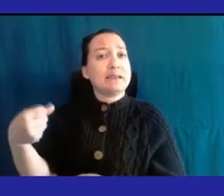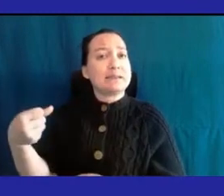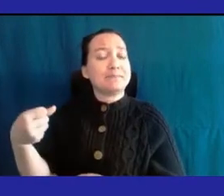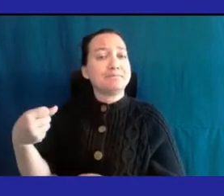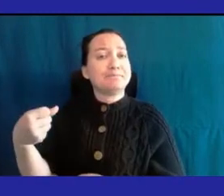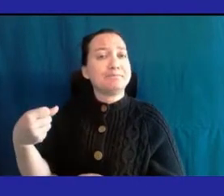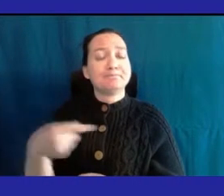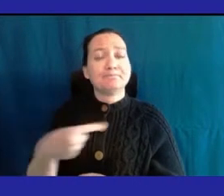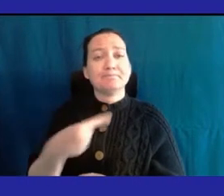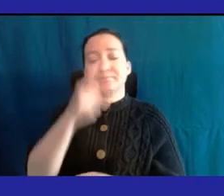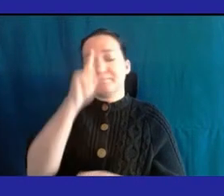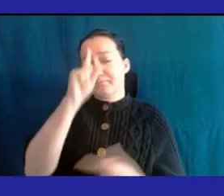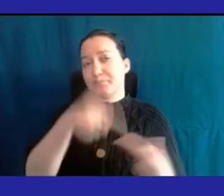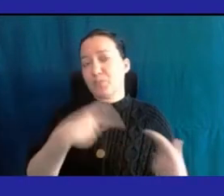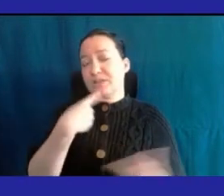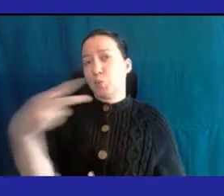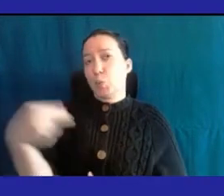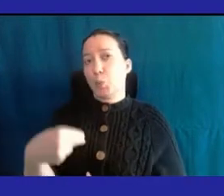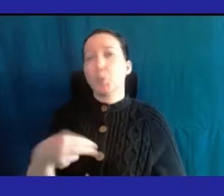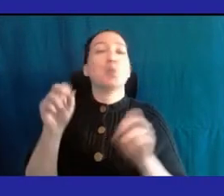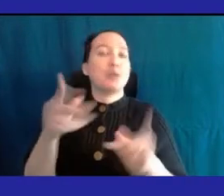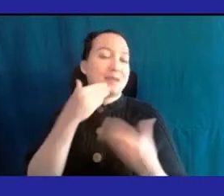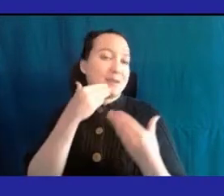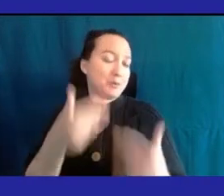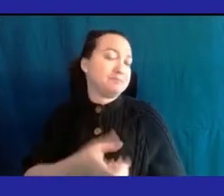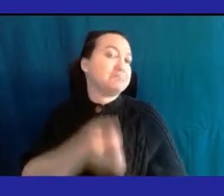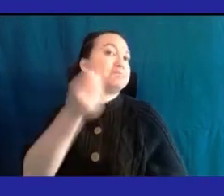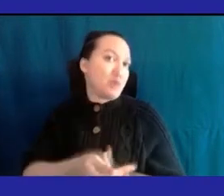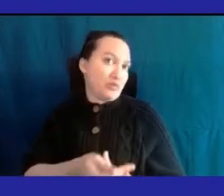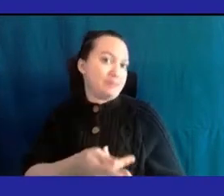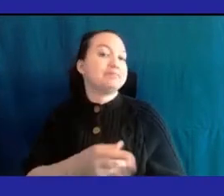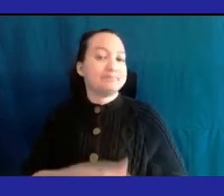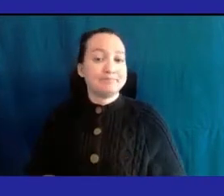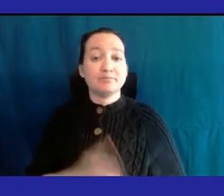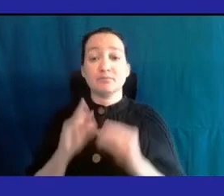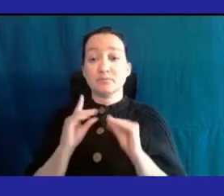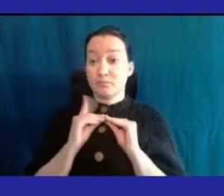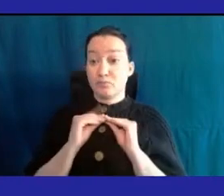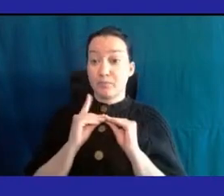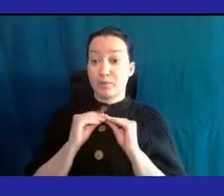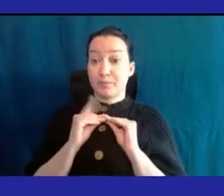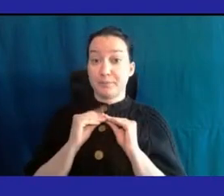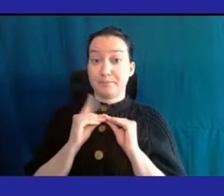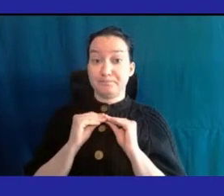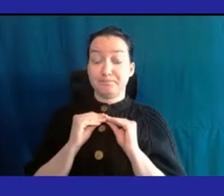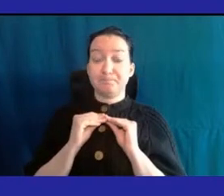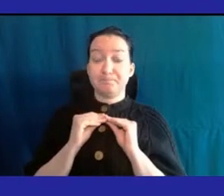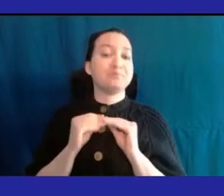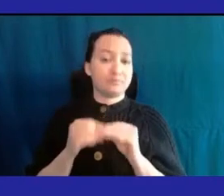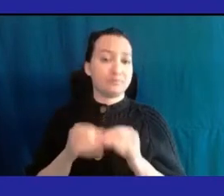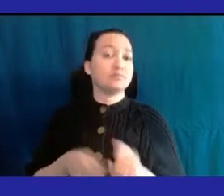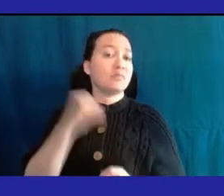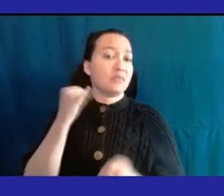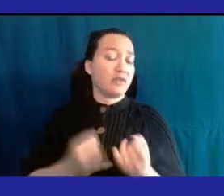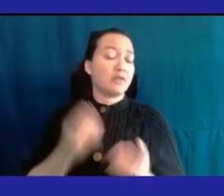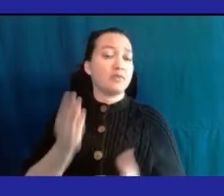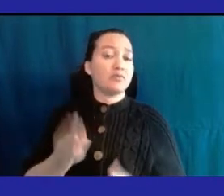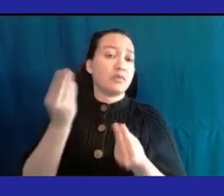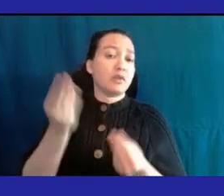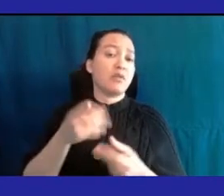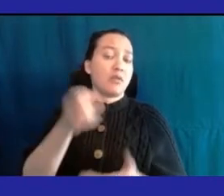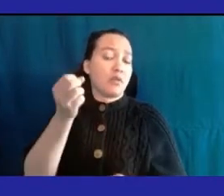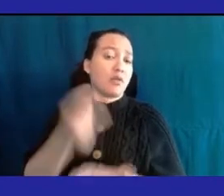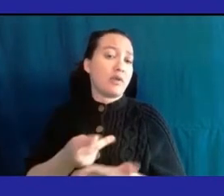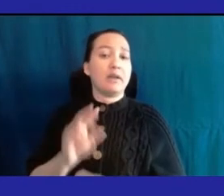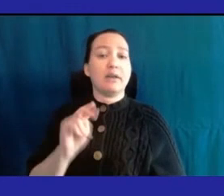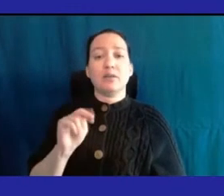no. Thank you. Thank you. Thank you. We have one more. Final resolution authorizing New York